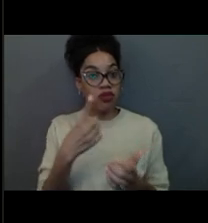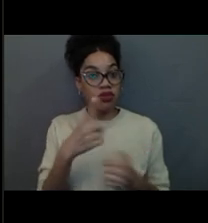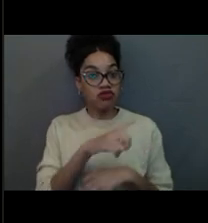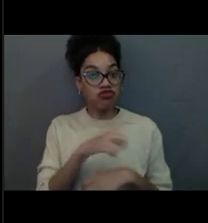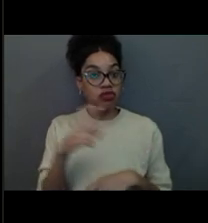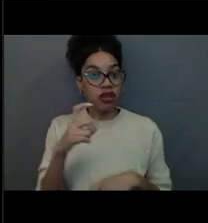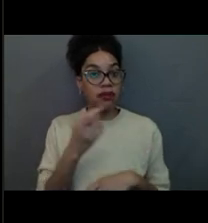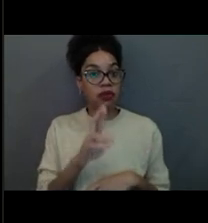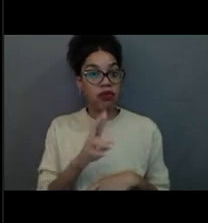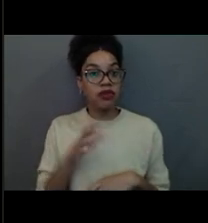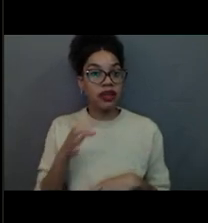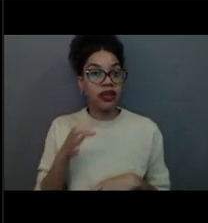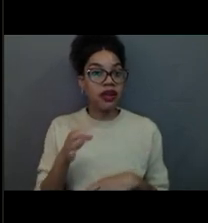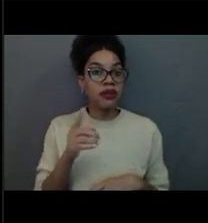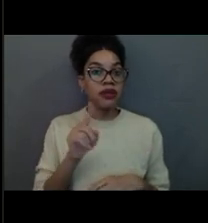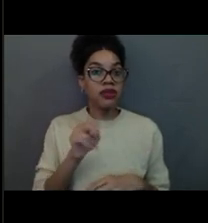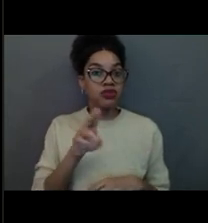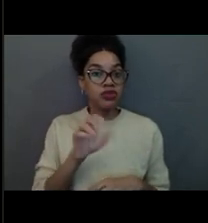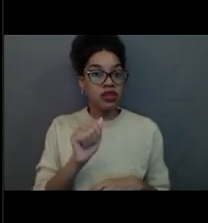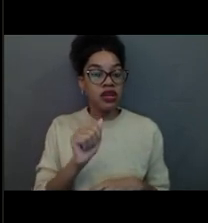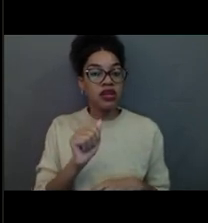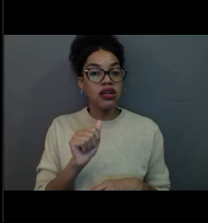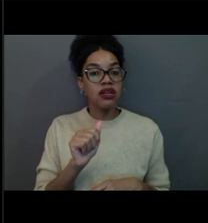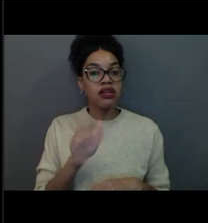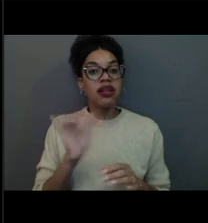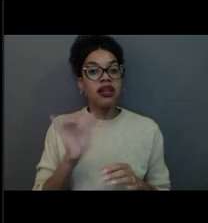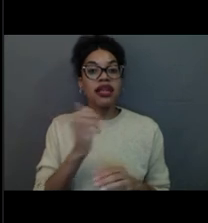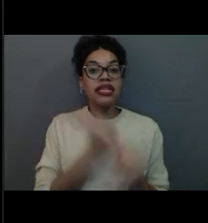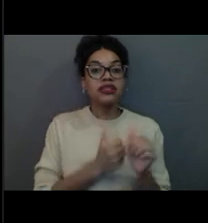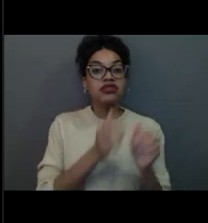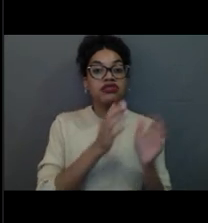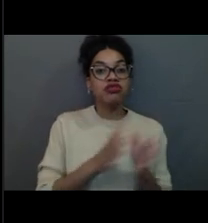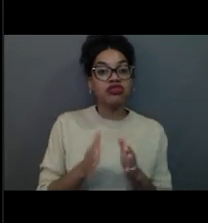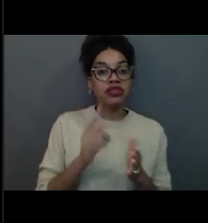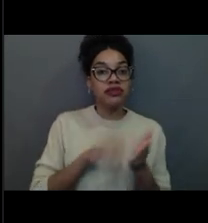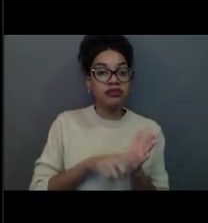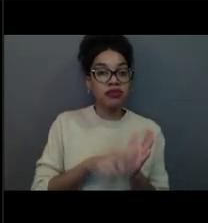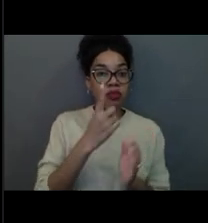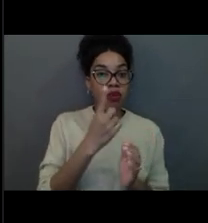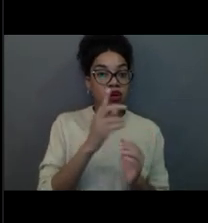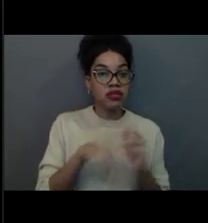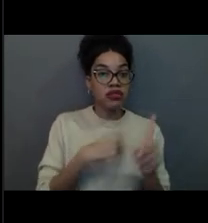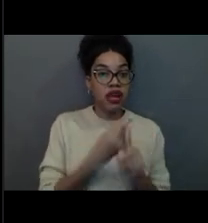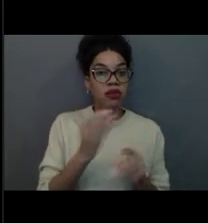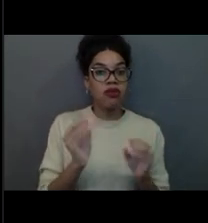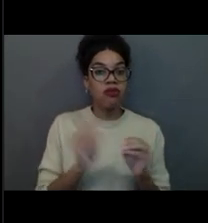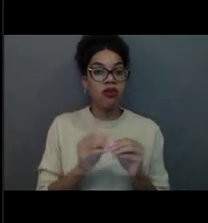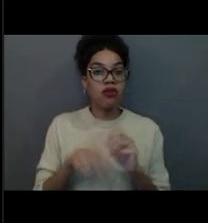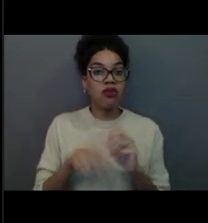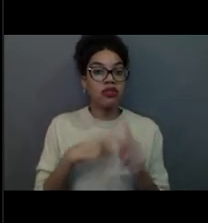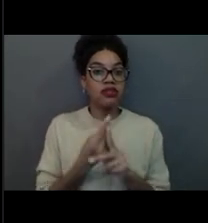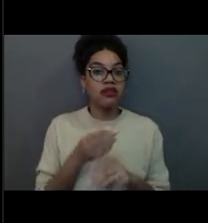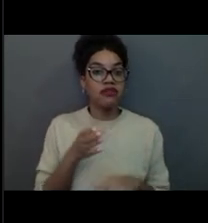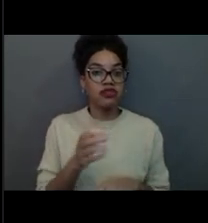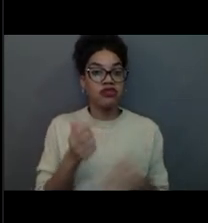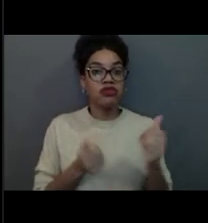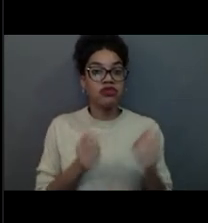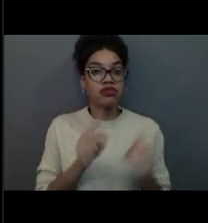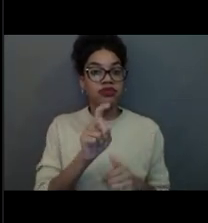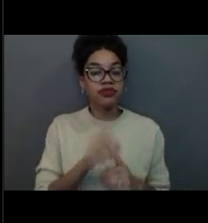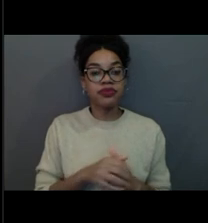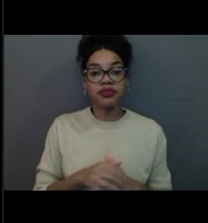inspect salmon or tuna? So does each inspector inspect more than one type of fish?